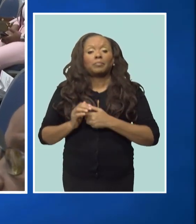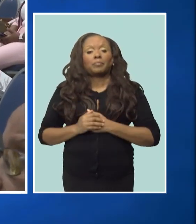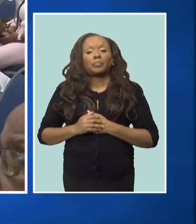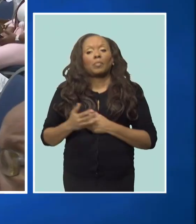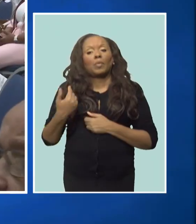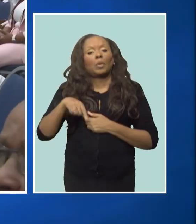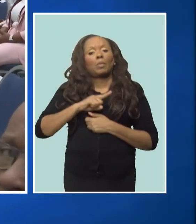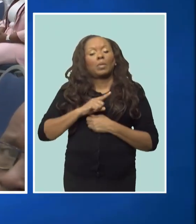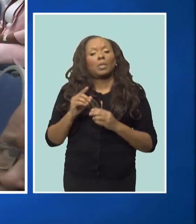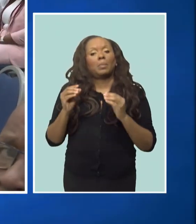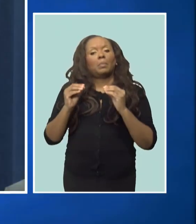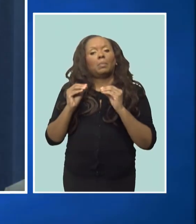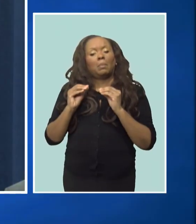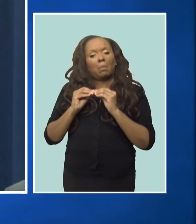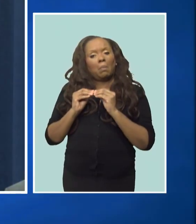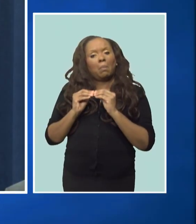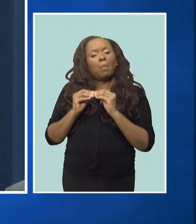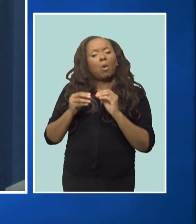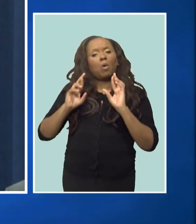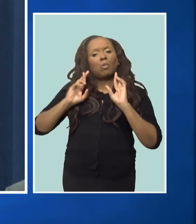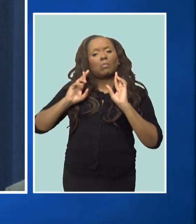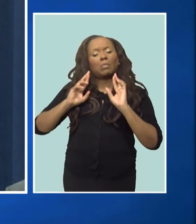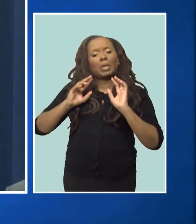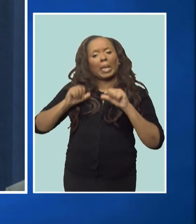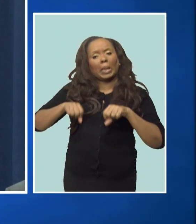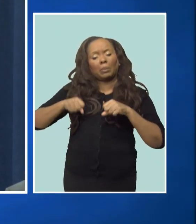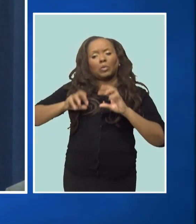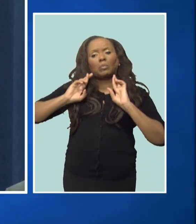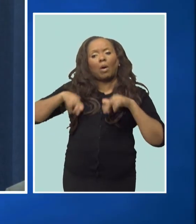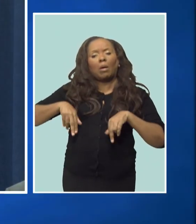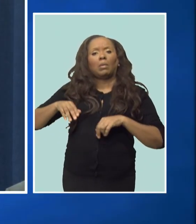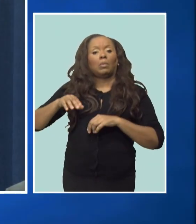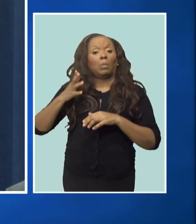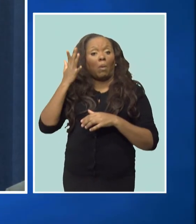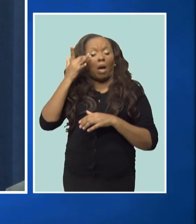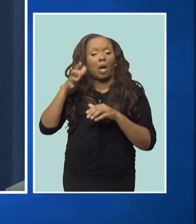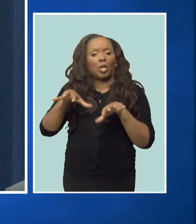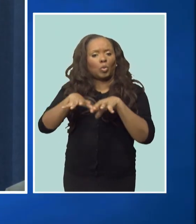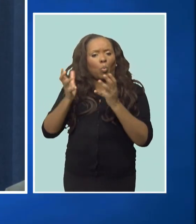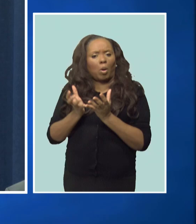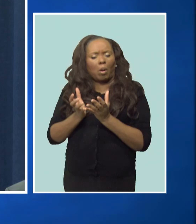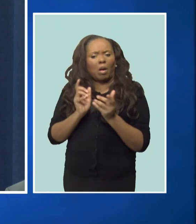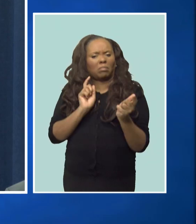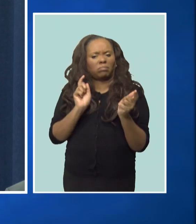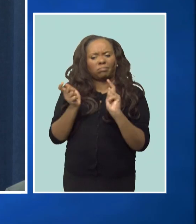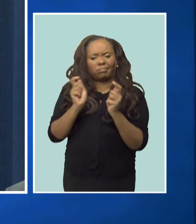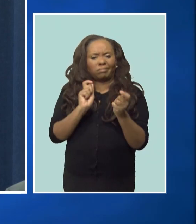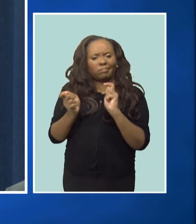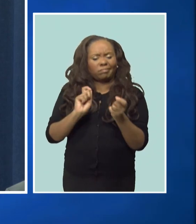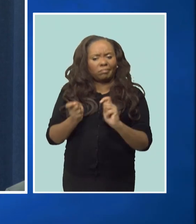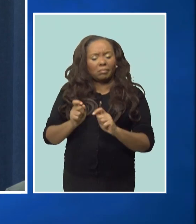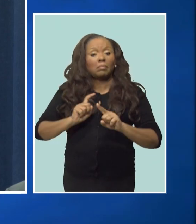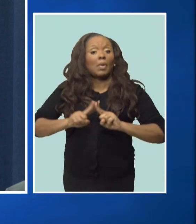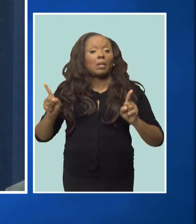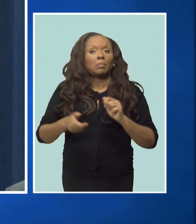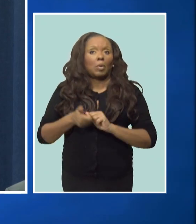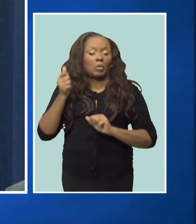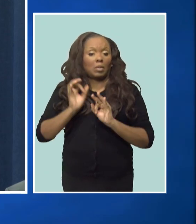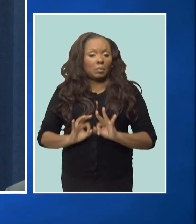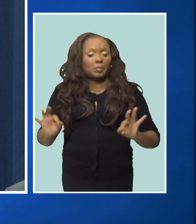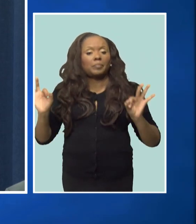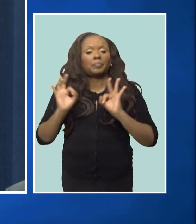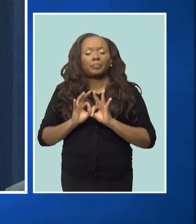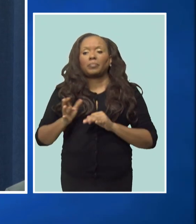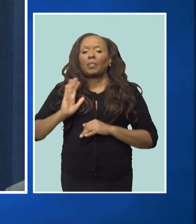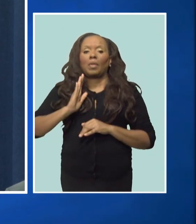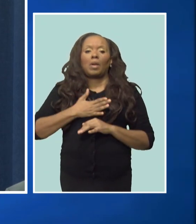and responsive to the needs of a rapidly changing world. But perhaps most importantly, we have deepened